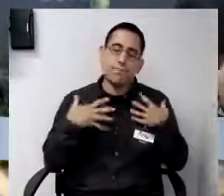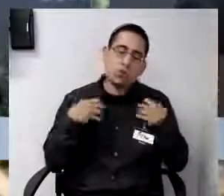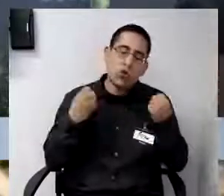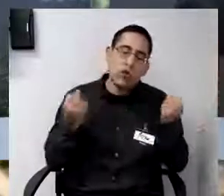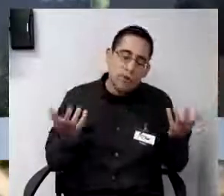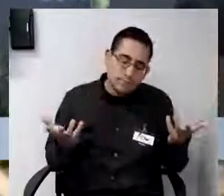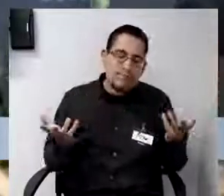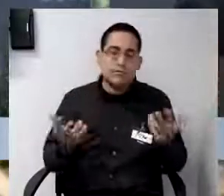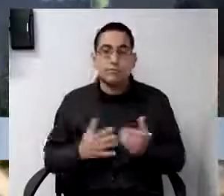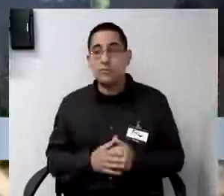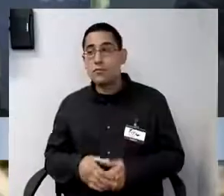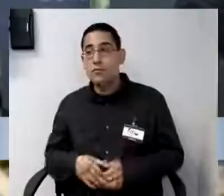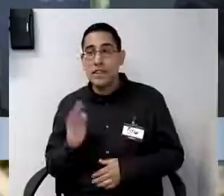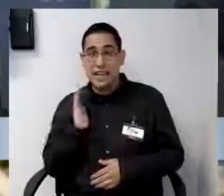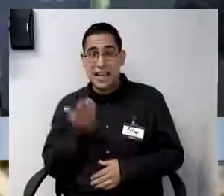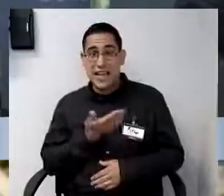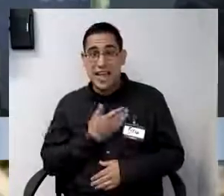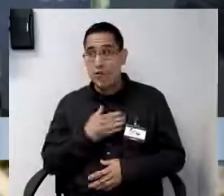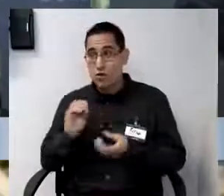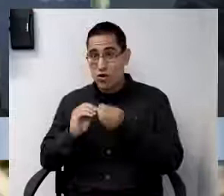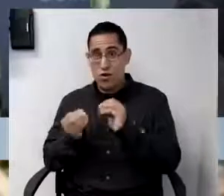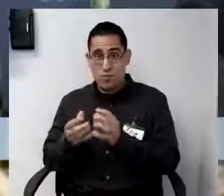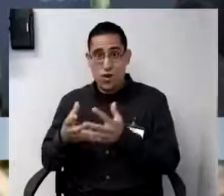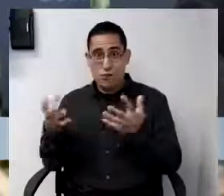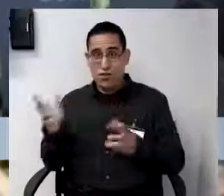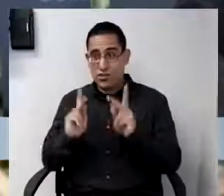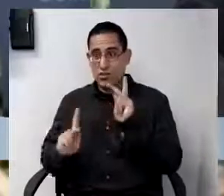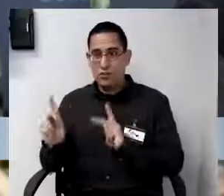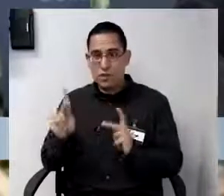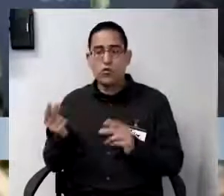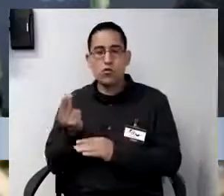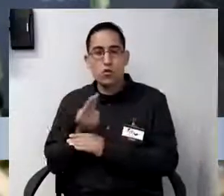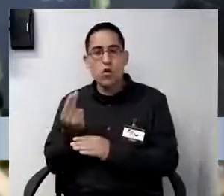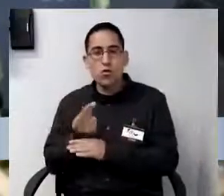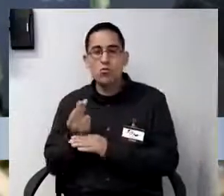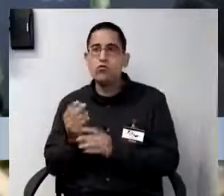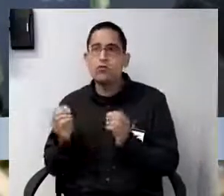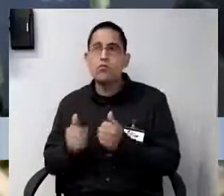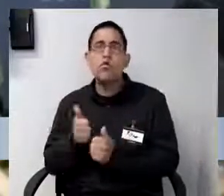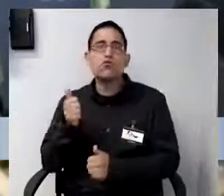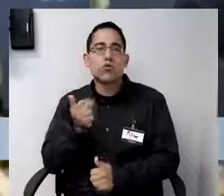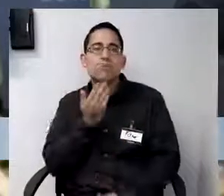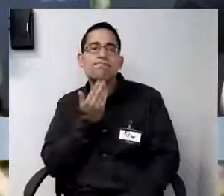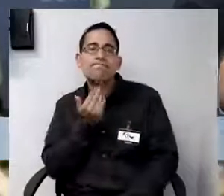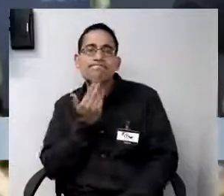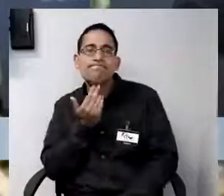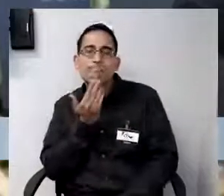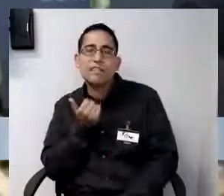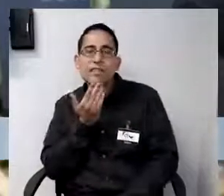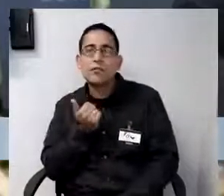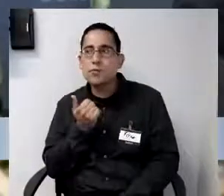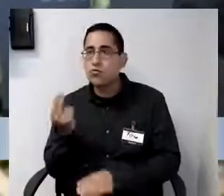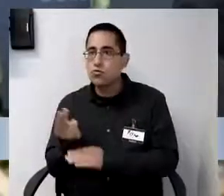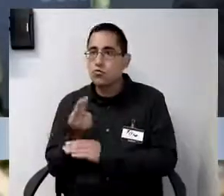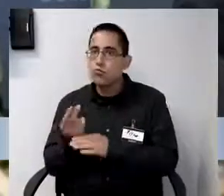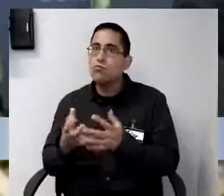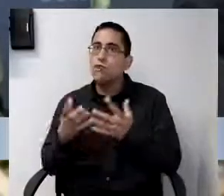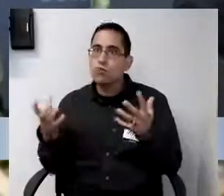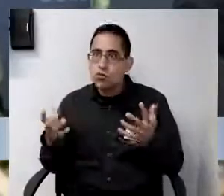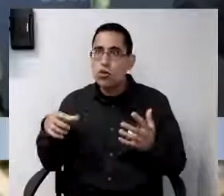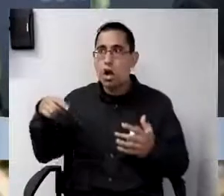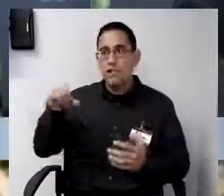highest diabetes populations in the United States. We use more insulin per capita in Tulare County than anywhere else in the